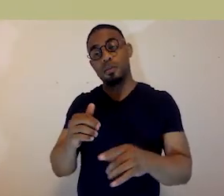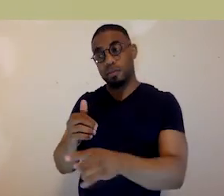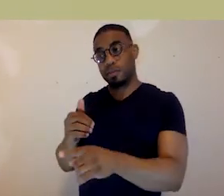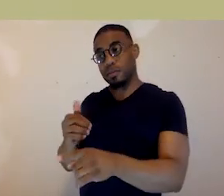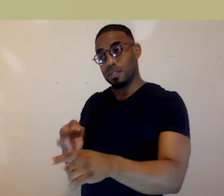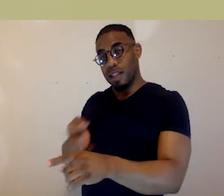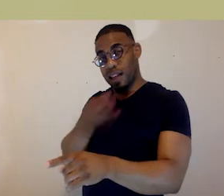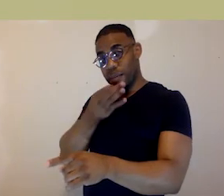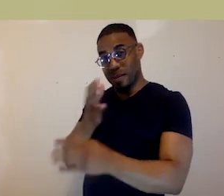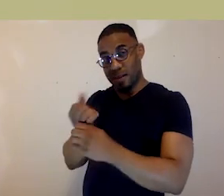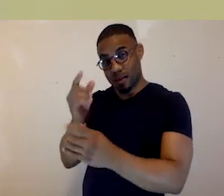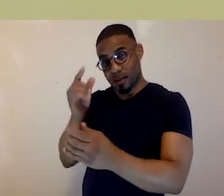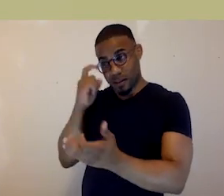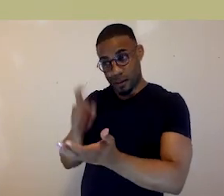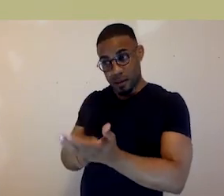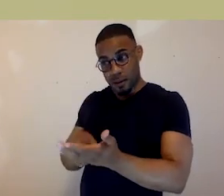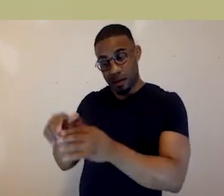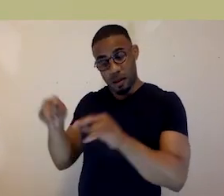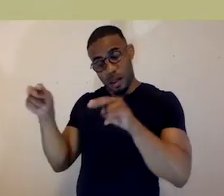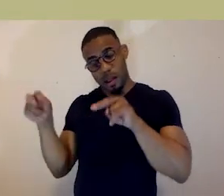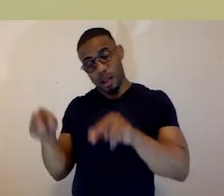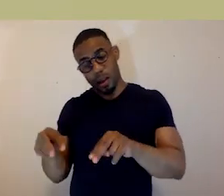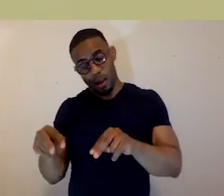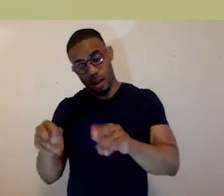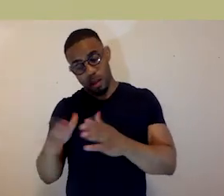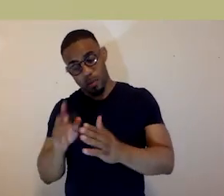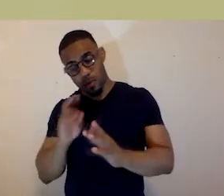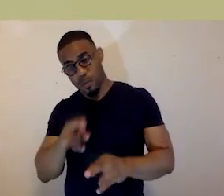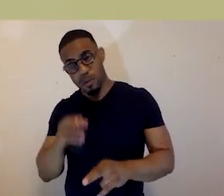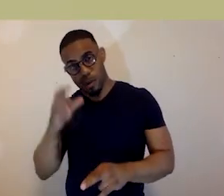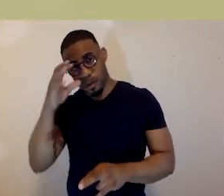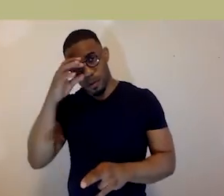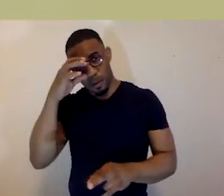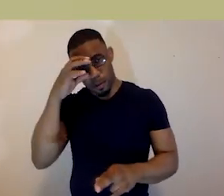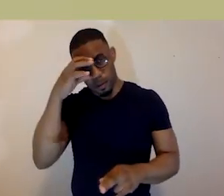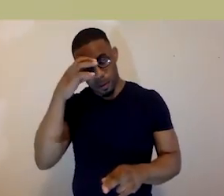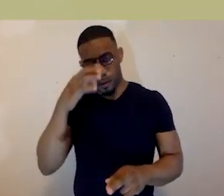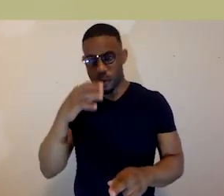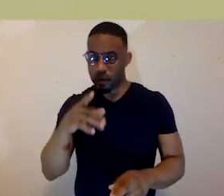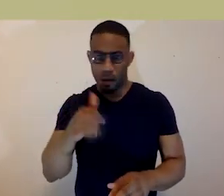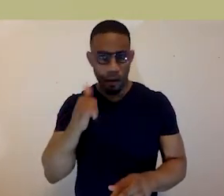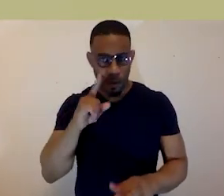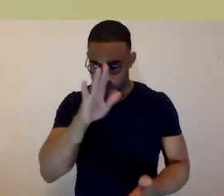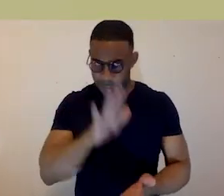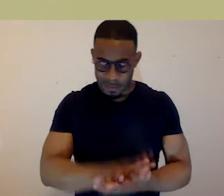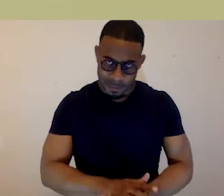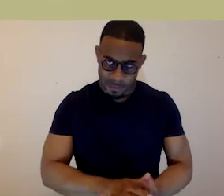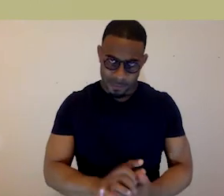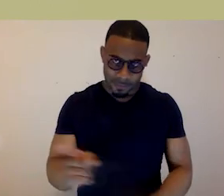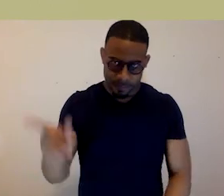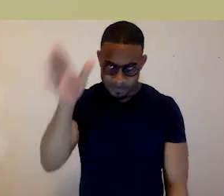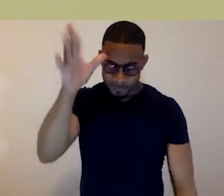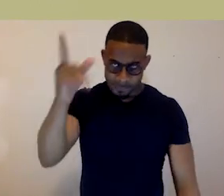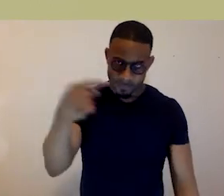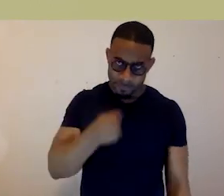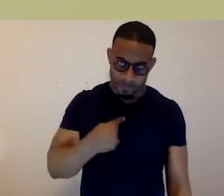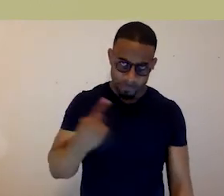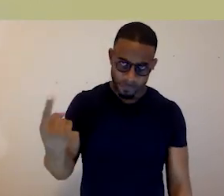gets the notification, he takes a look at the bug report. And y'all won't believe what this man